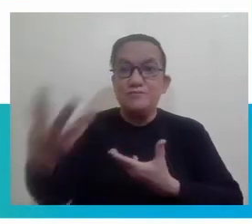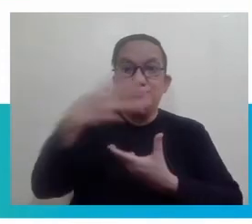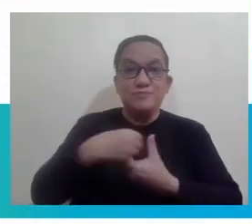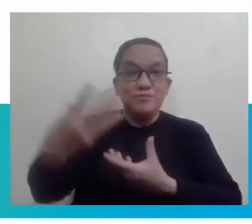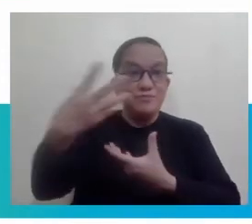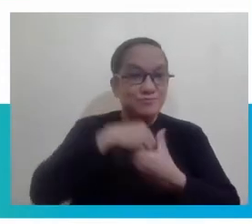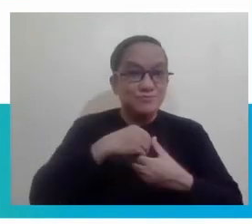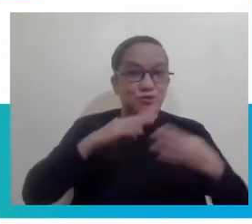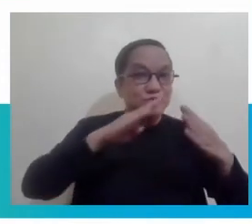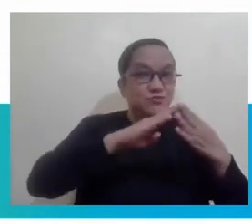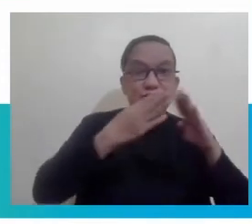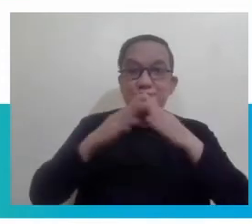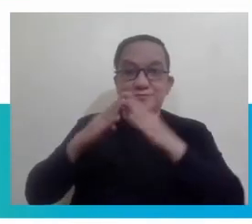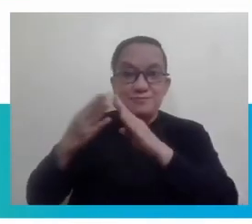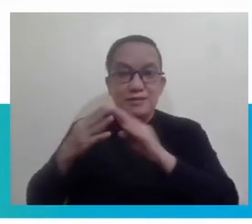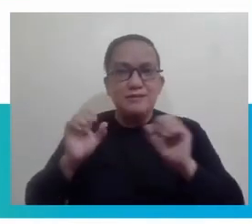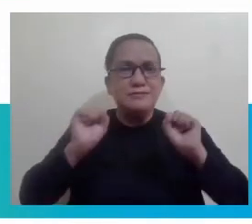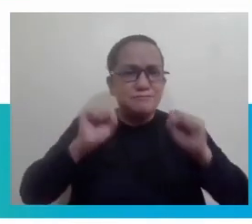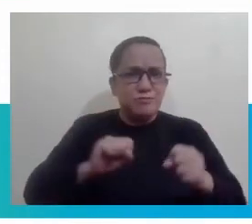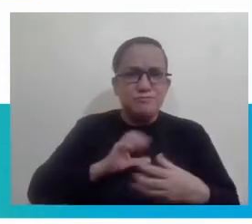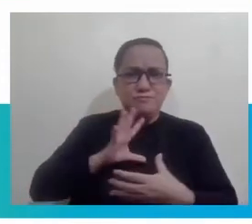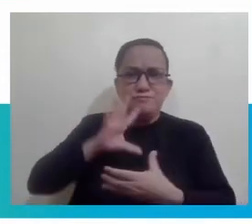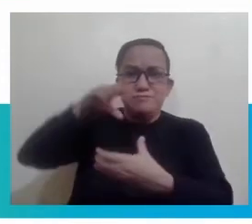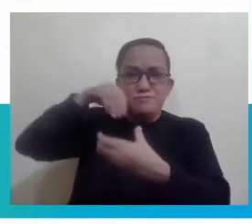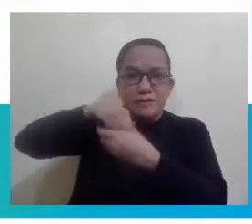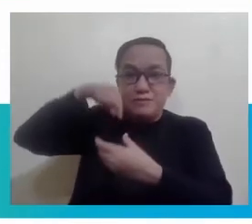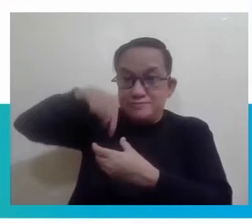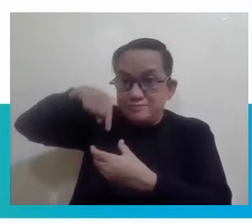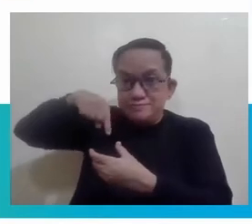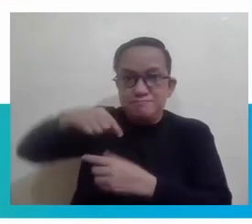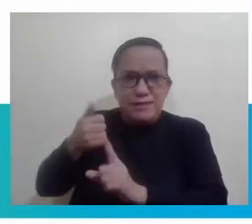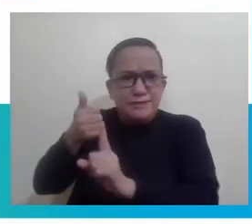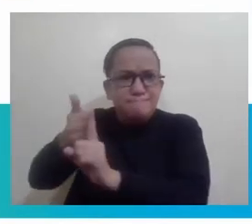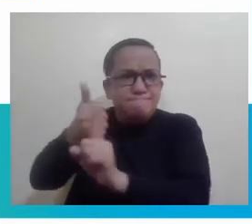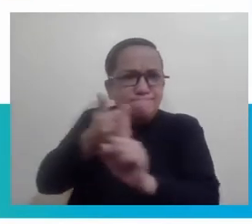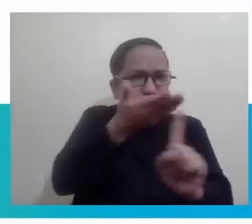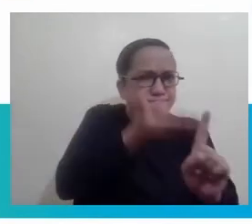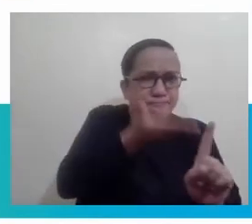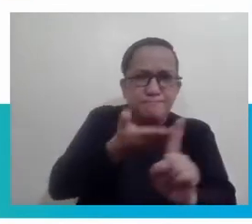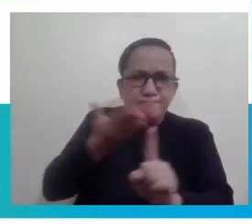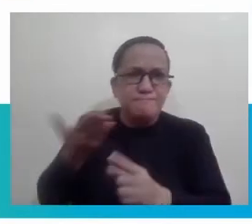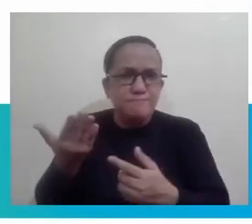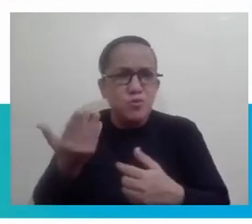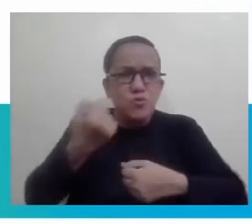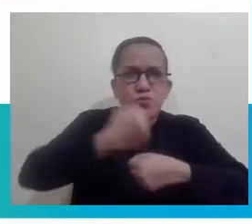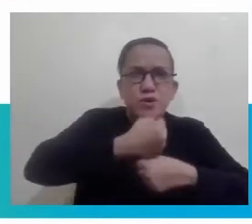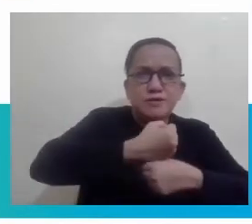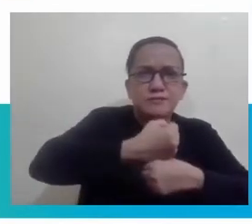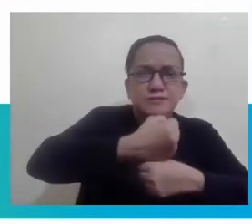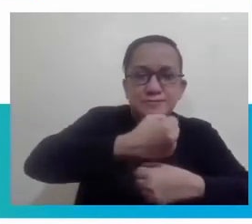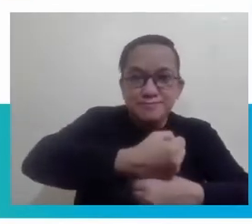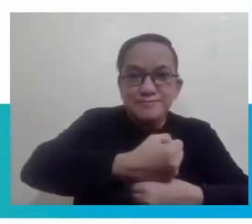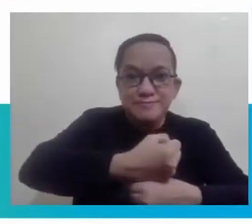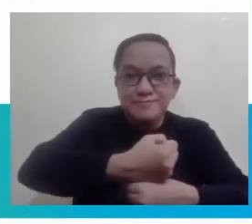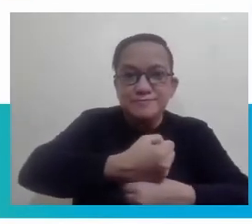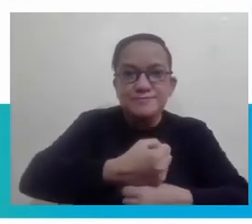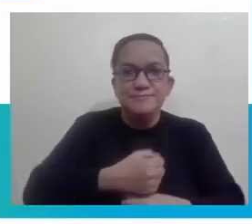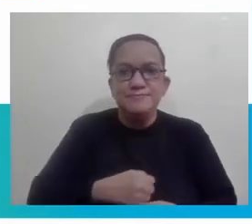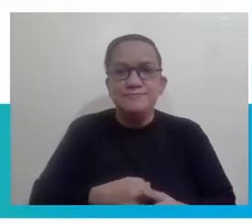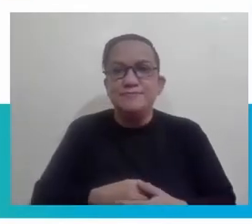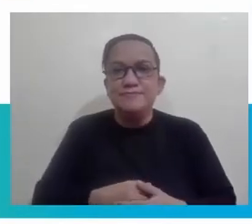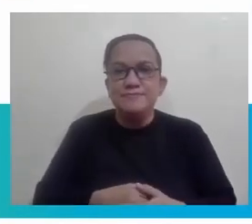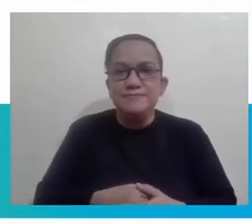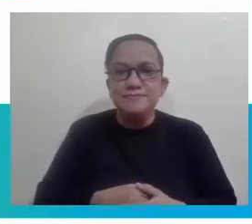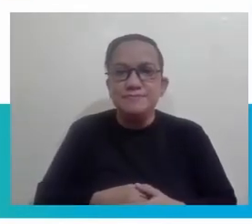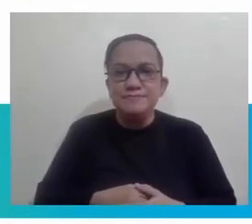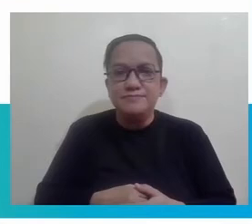and it targets what actually is needed locally. And we need to stay clear of projects that are more politically